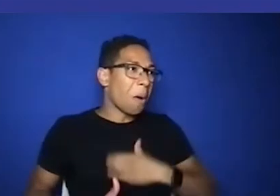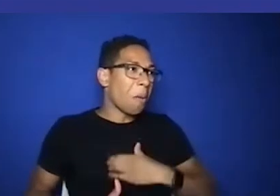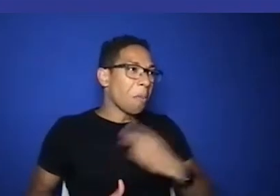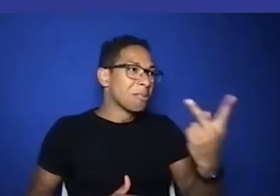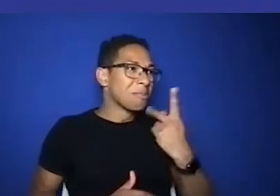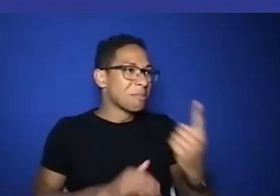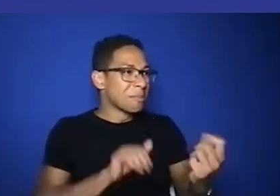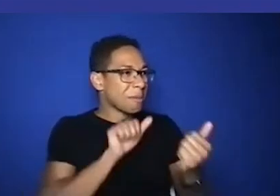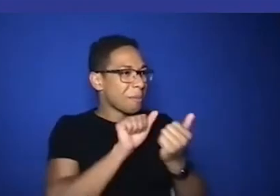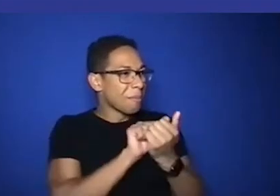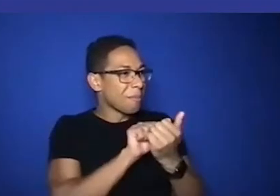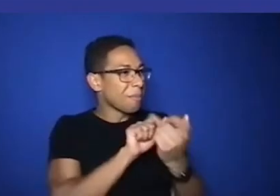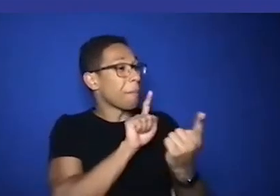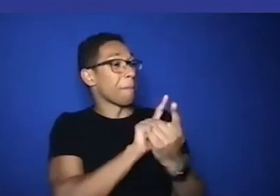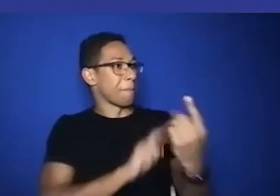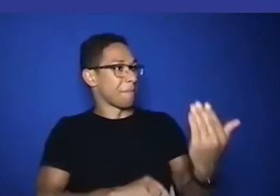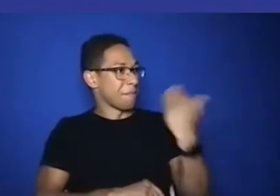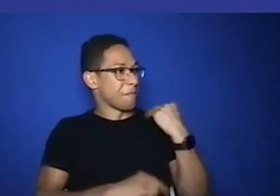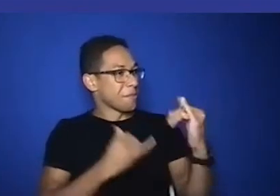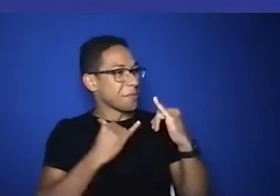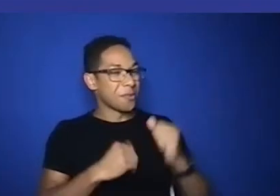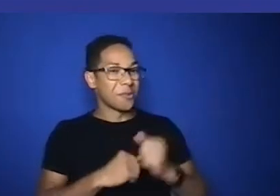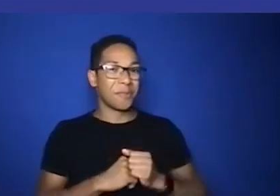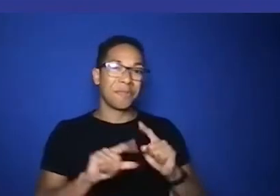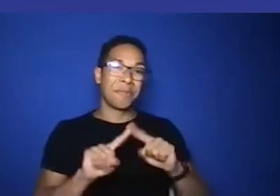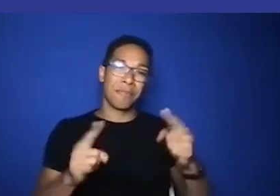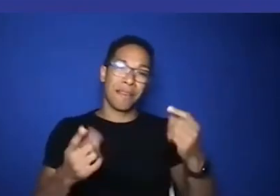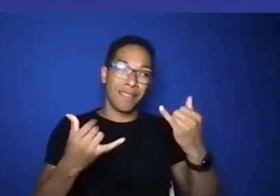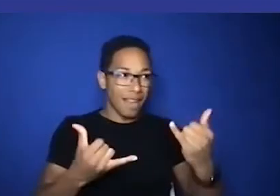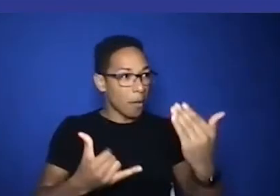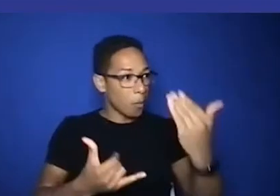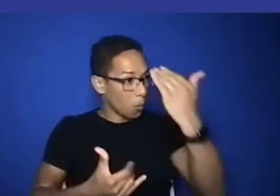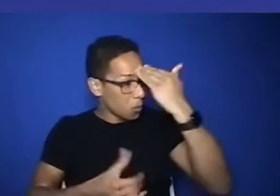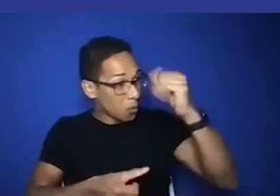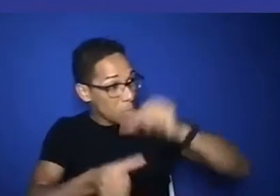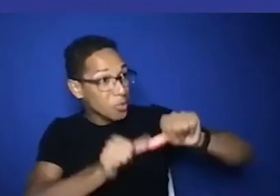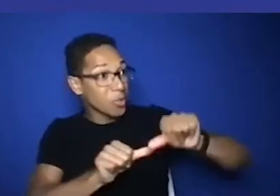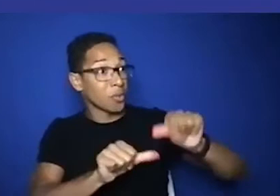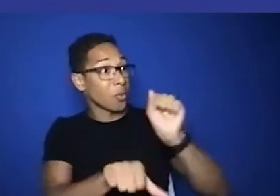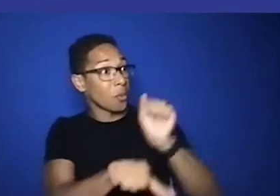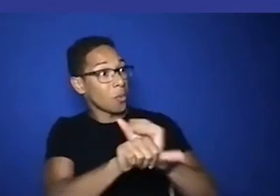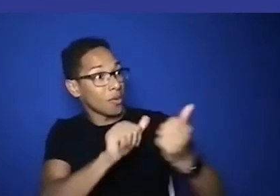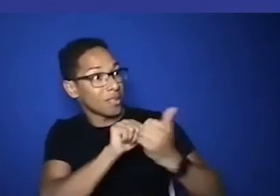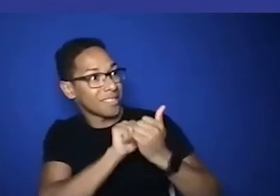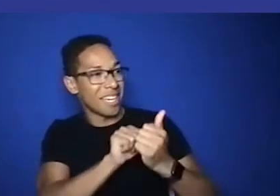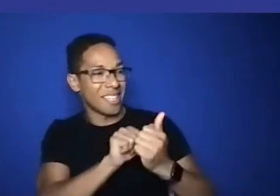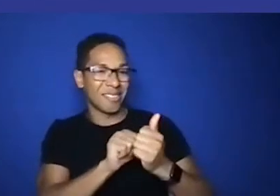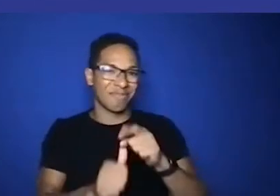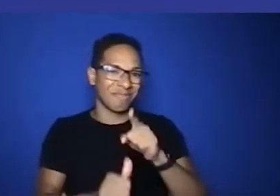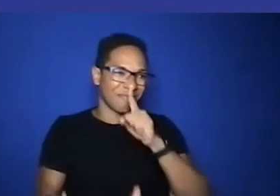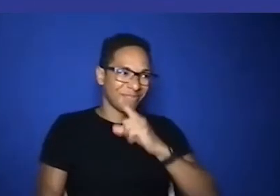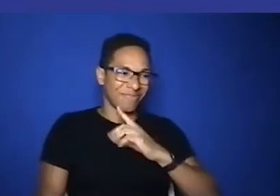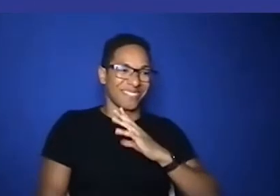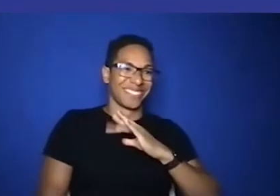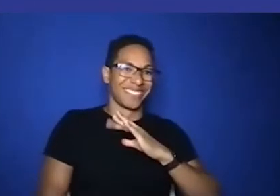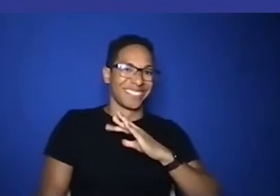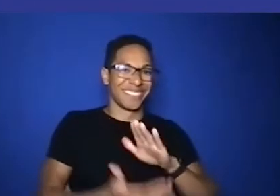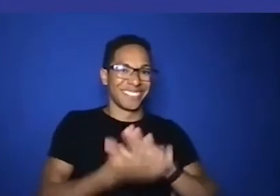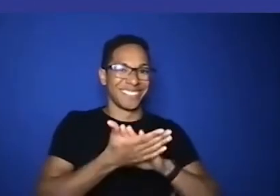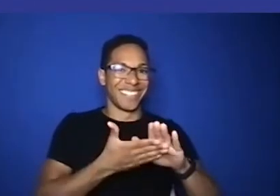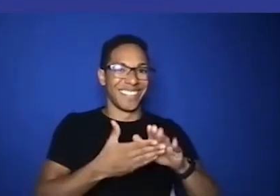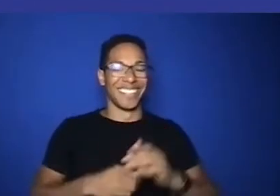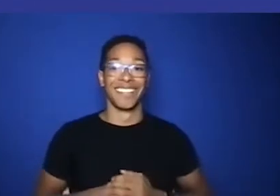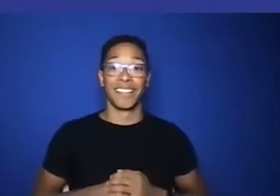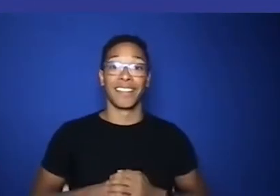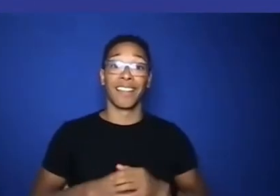But what a gift to be able to know each other now and to be working together on this. It's definitely like this project